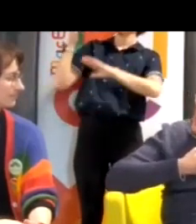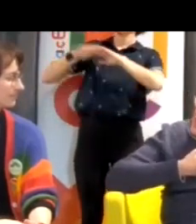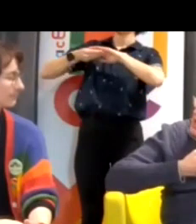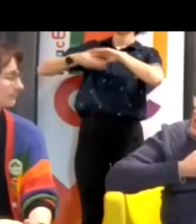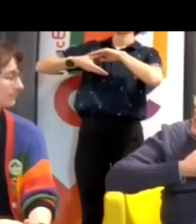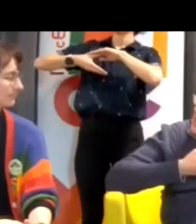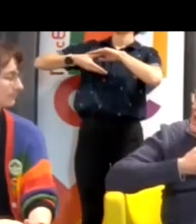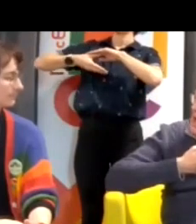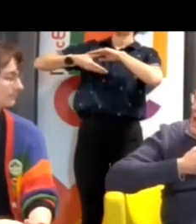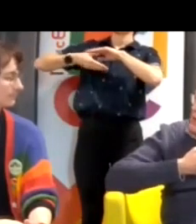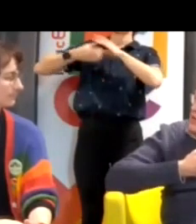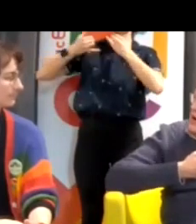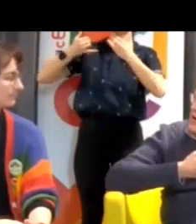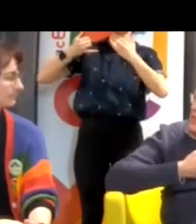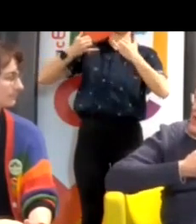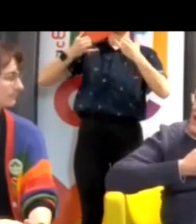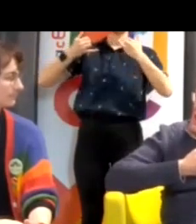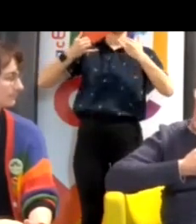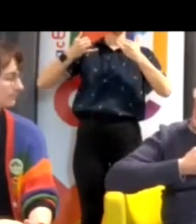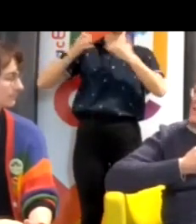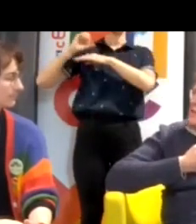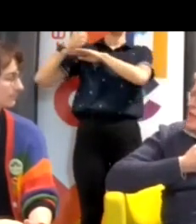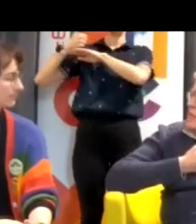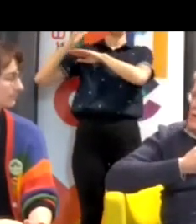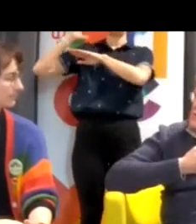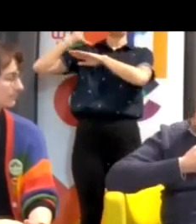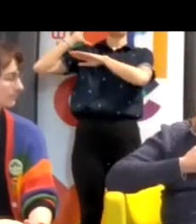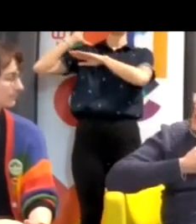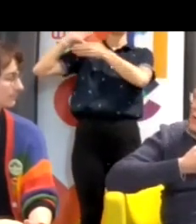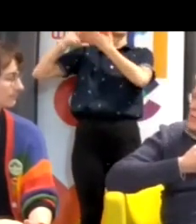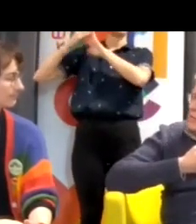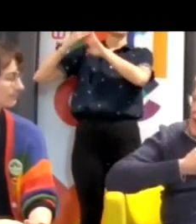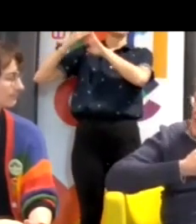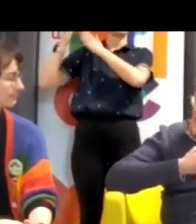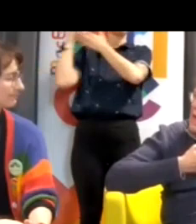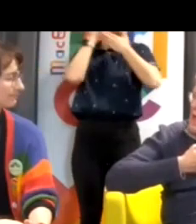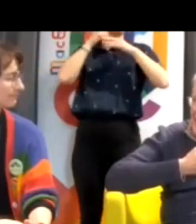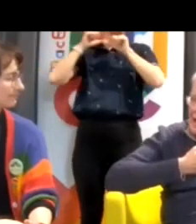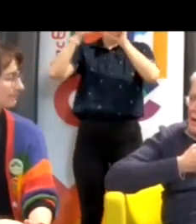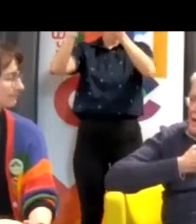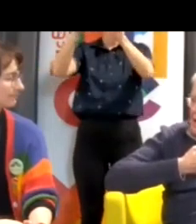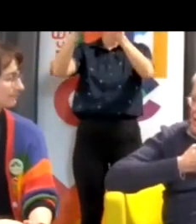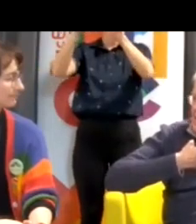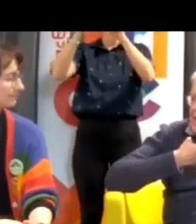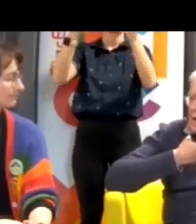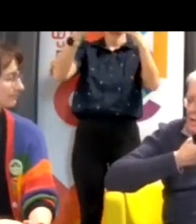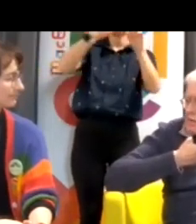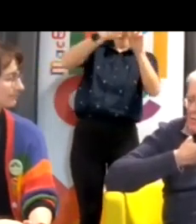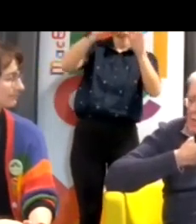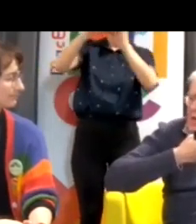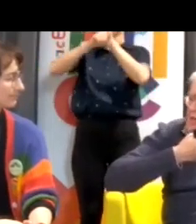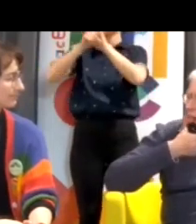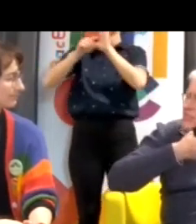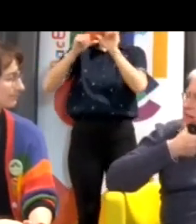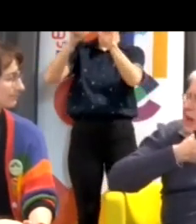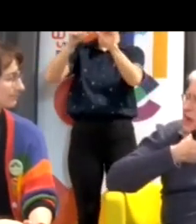of community, which started there, has sustained me through good times and bad. And